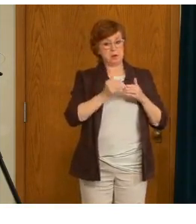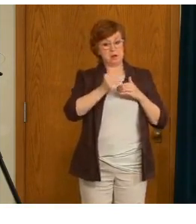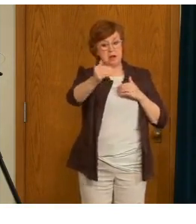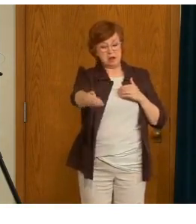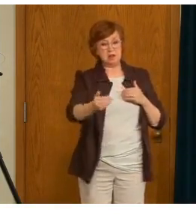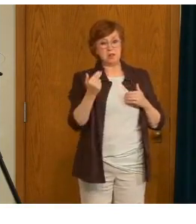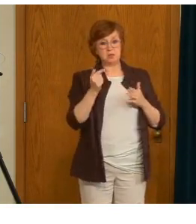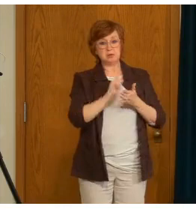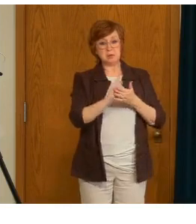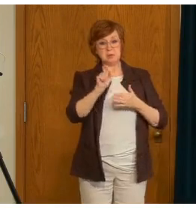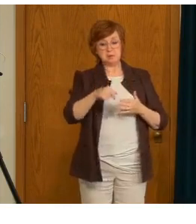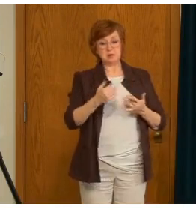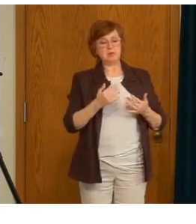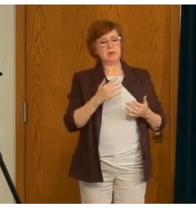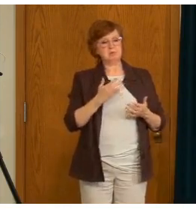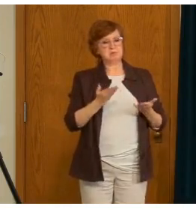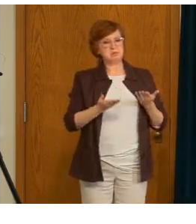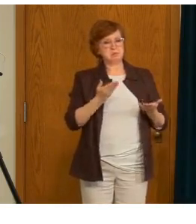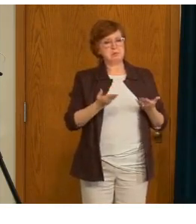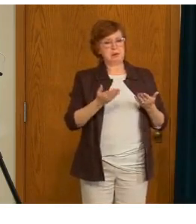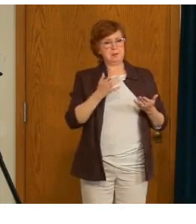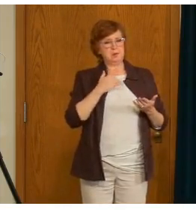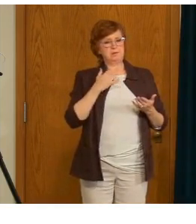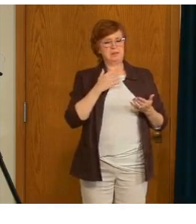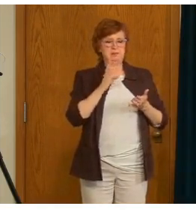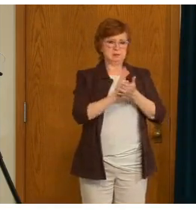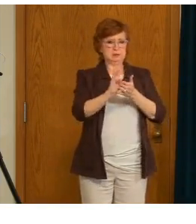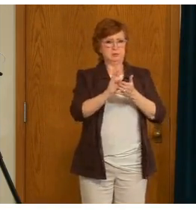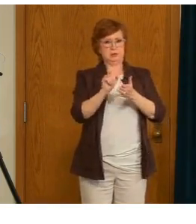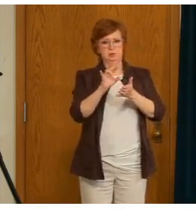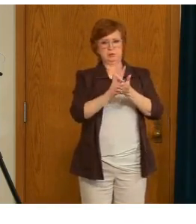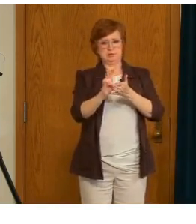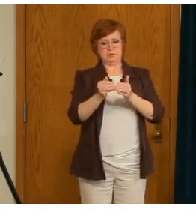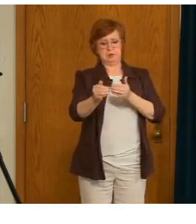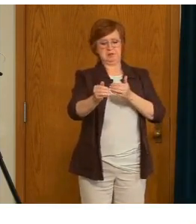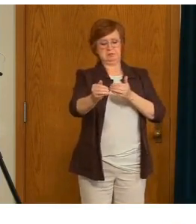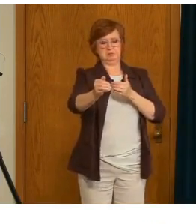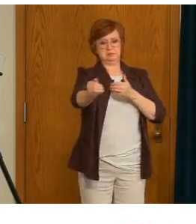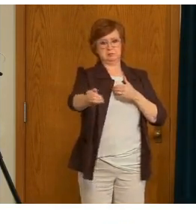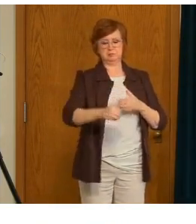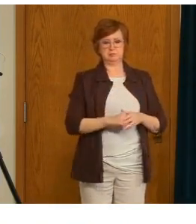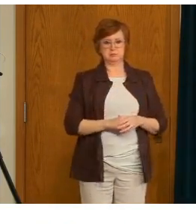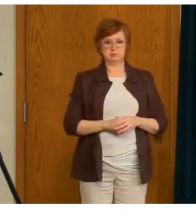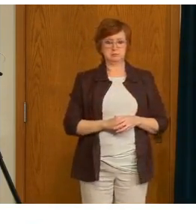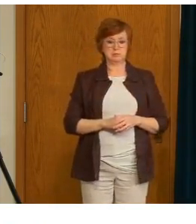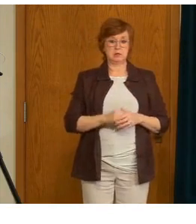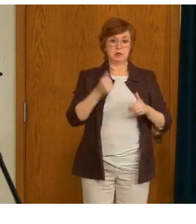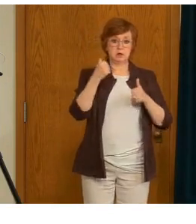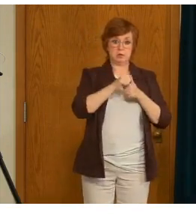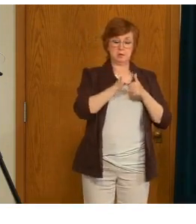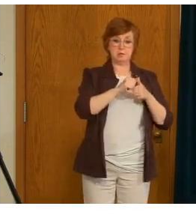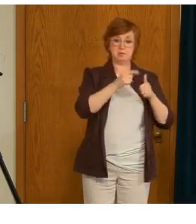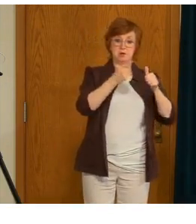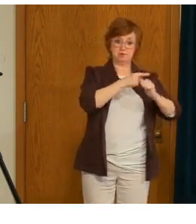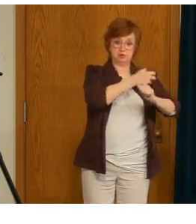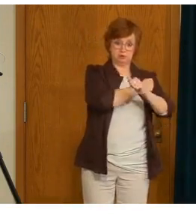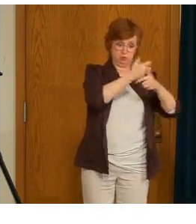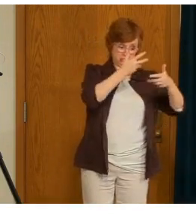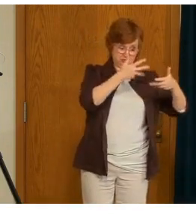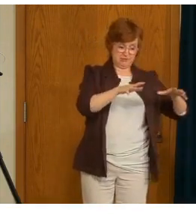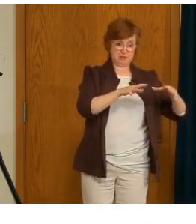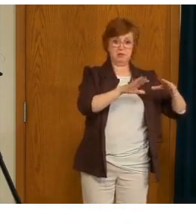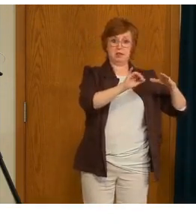understanding that we are going to be finishing off first doses and starting second doses almost at the exact same time. So we're hoping to make sure